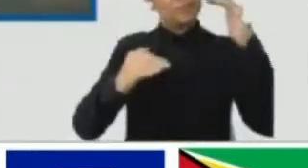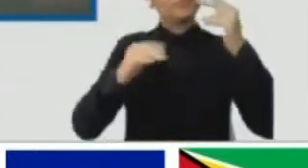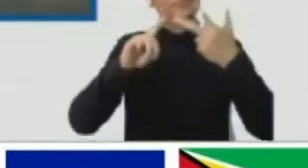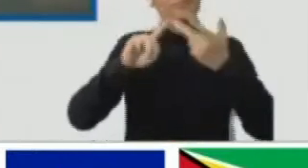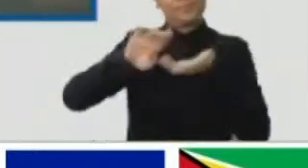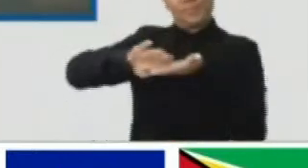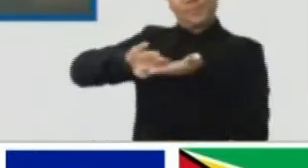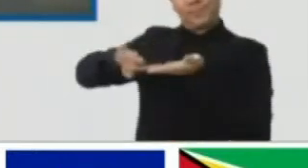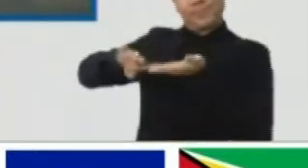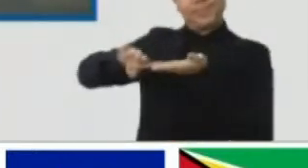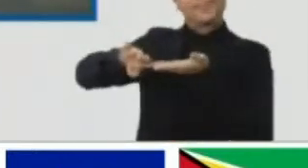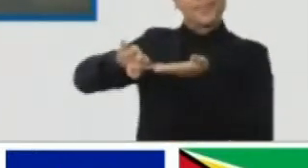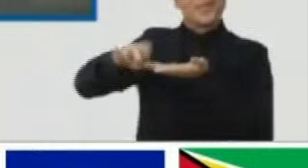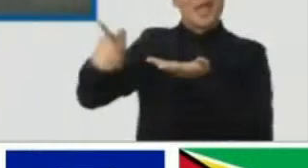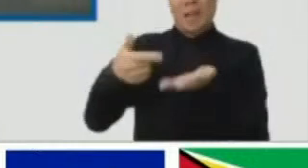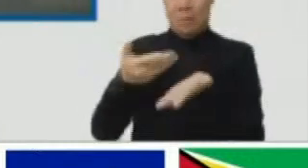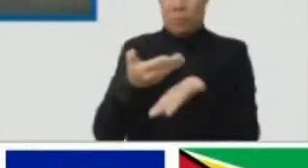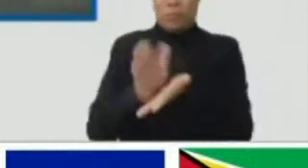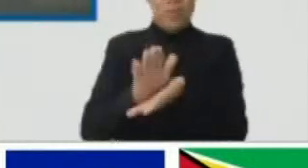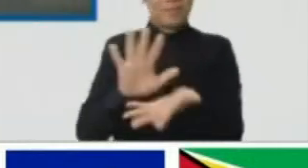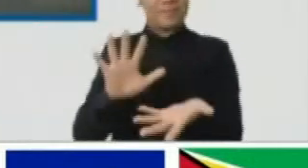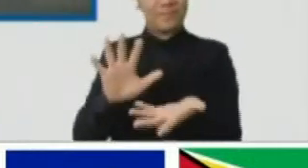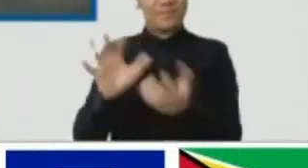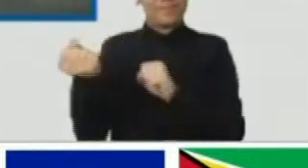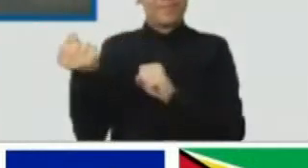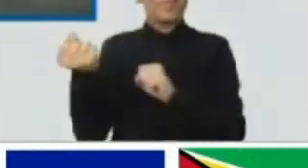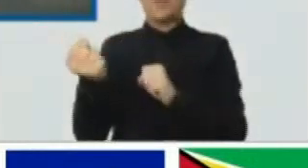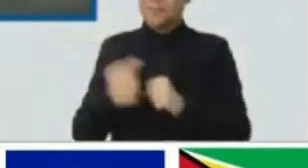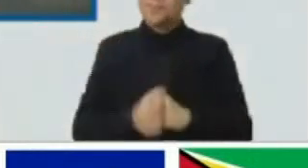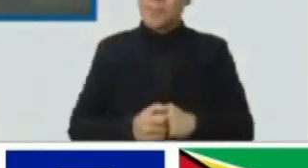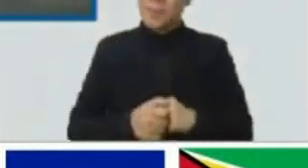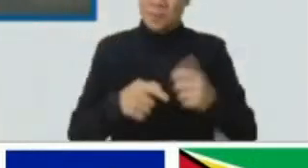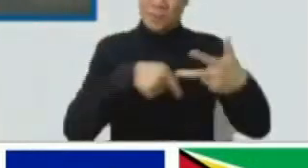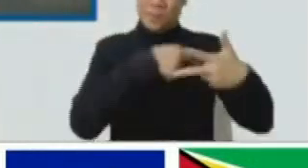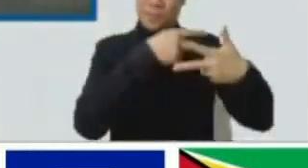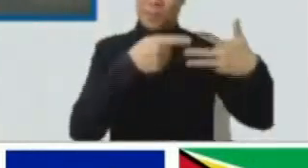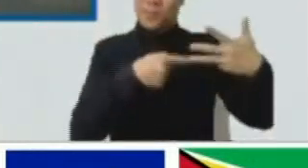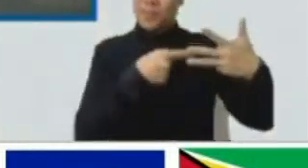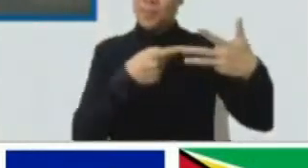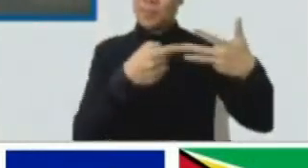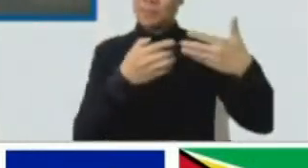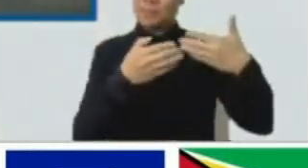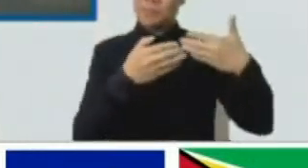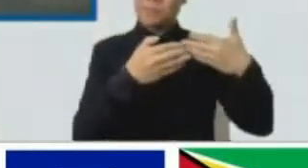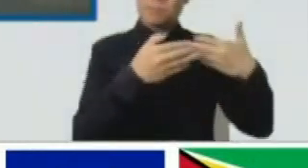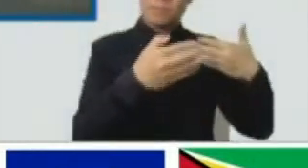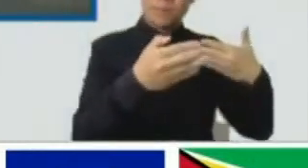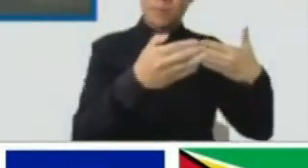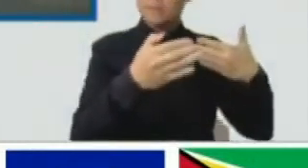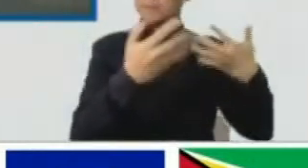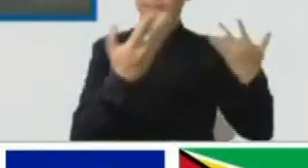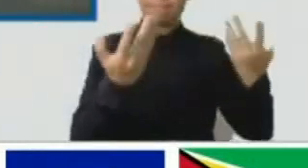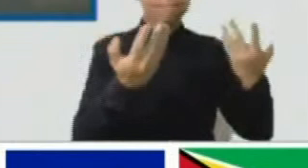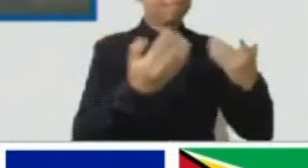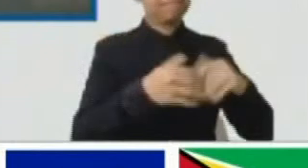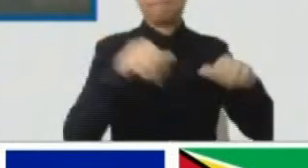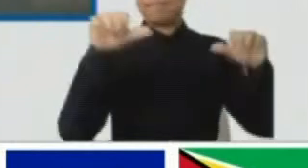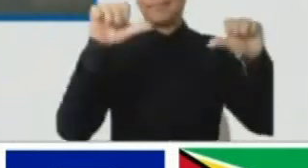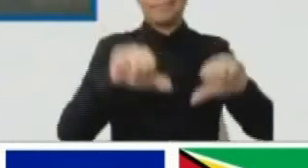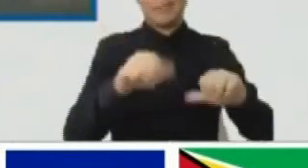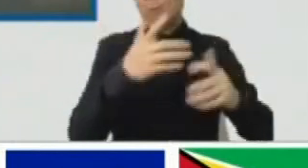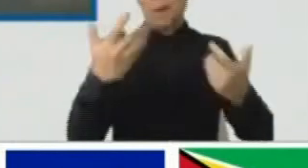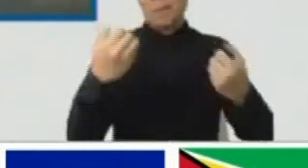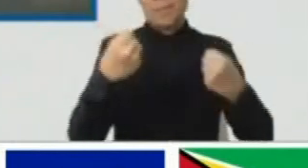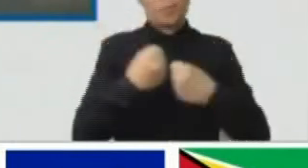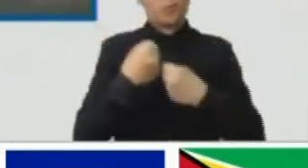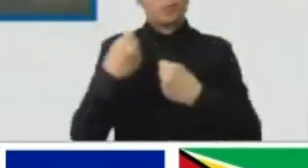violation of rights are at risk of being intensified by emerging critical challenges. Migration, the